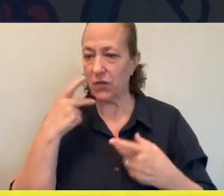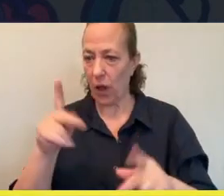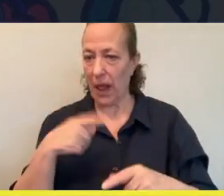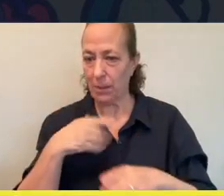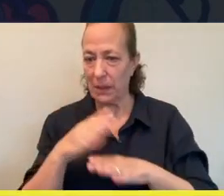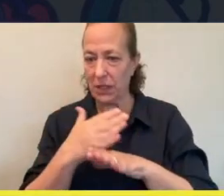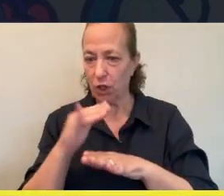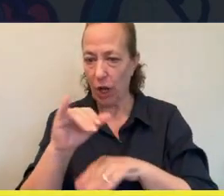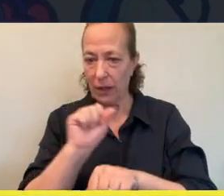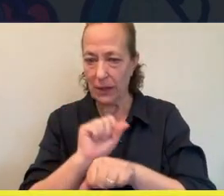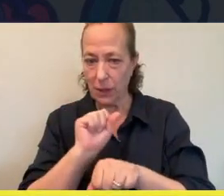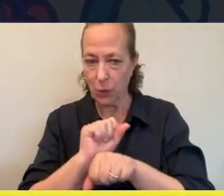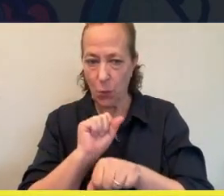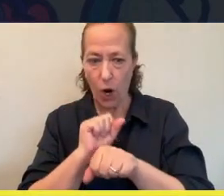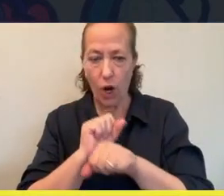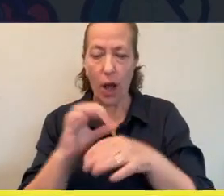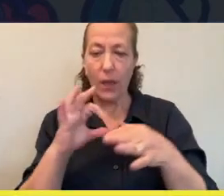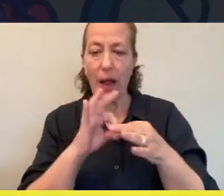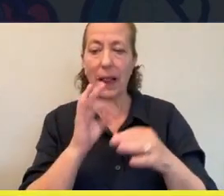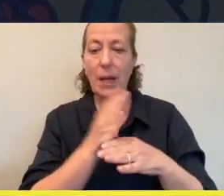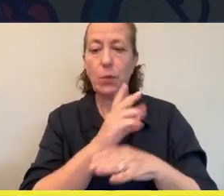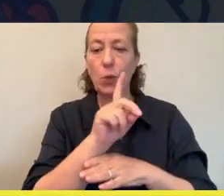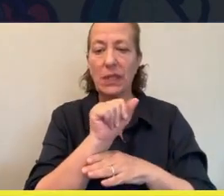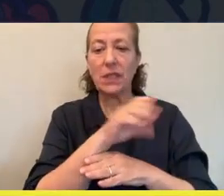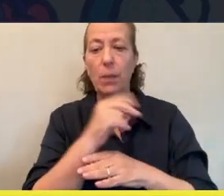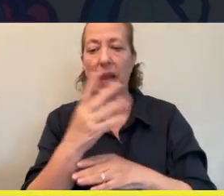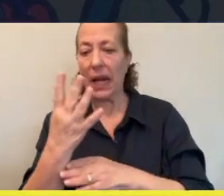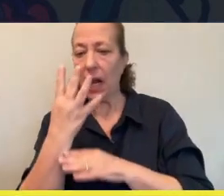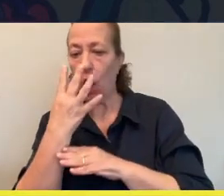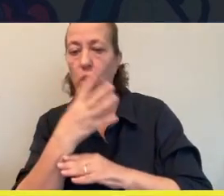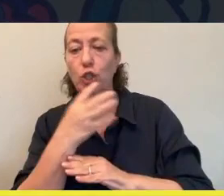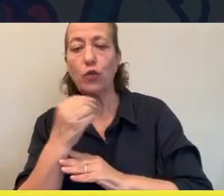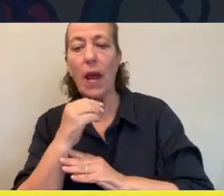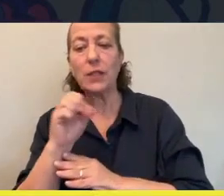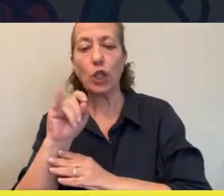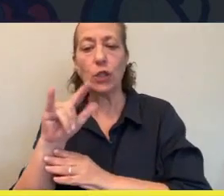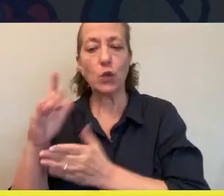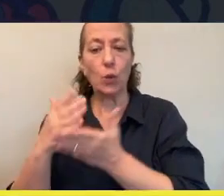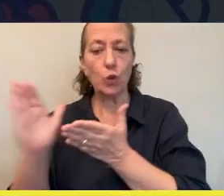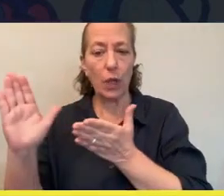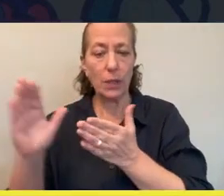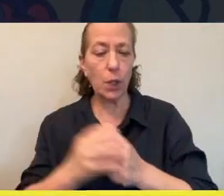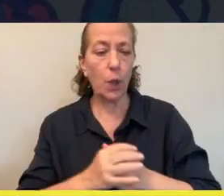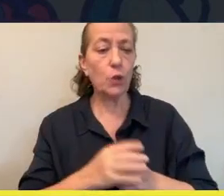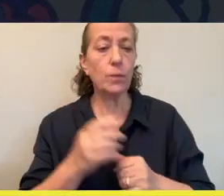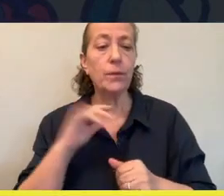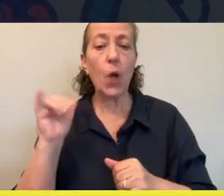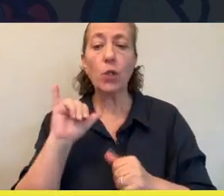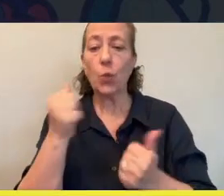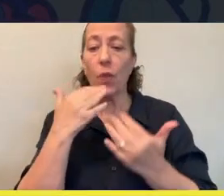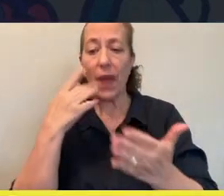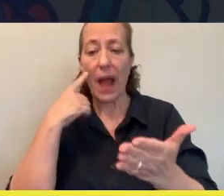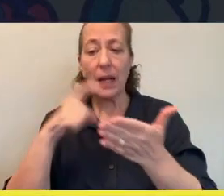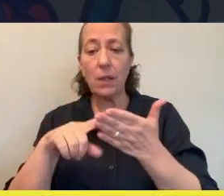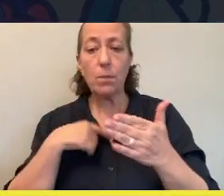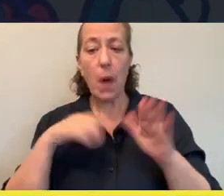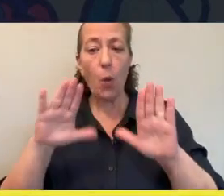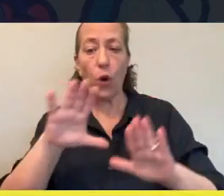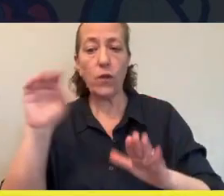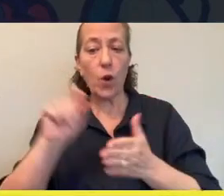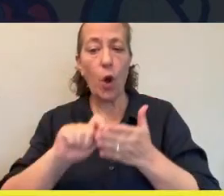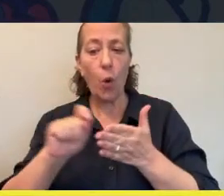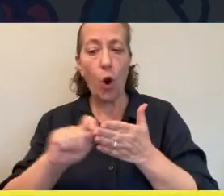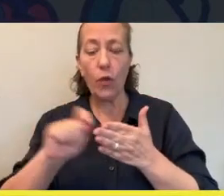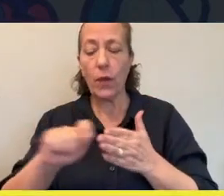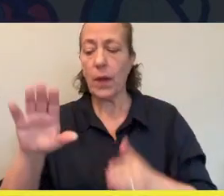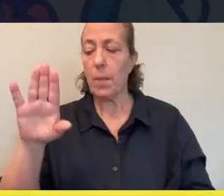on the links between disability, incarceration, and social exclusion. I also want to thank and acknowledge my wonderful co-authors, Stacey